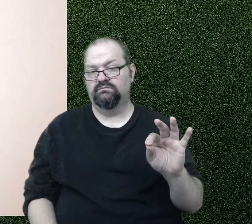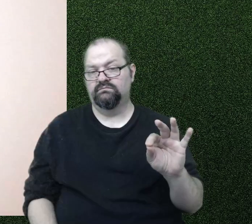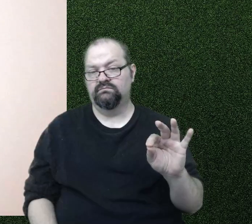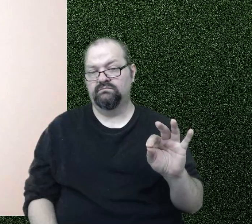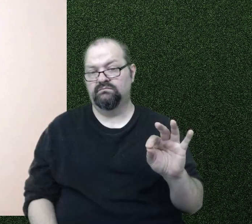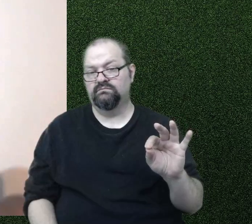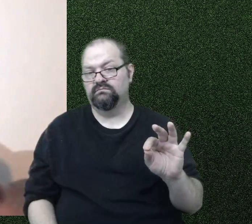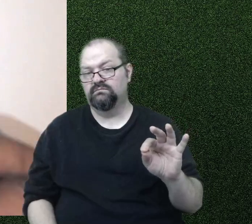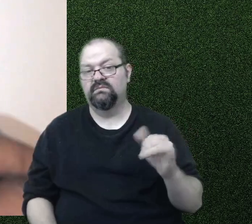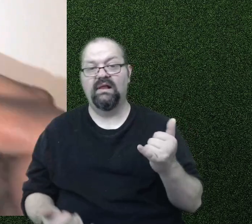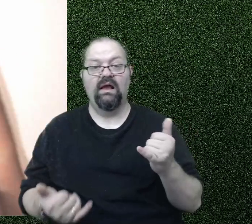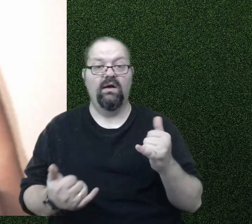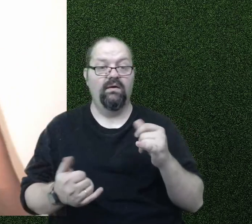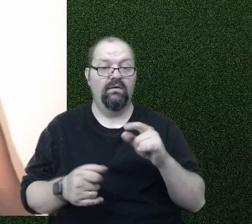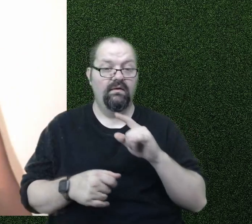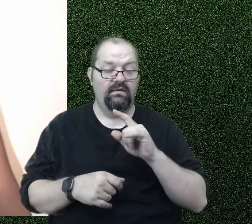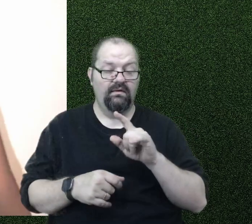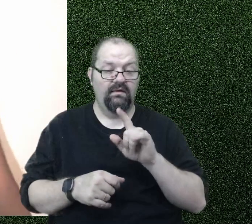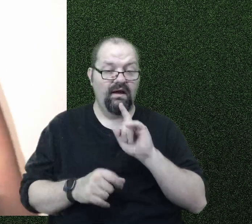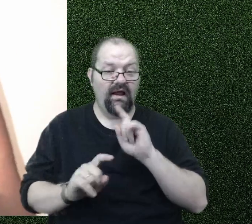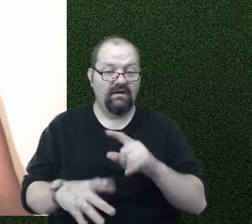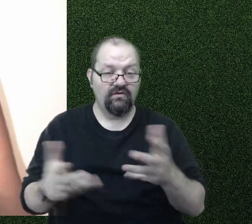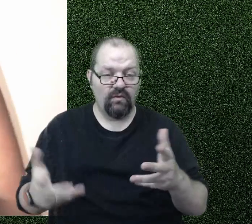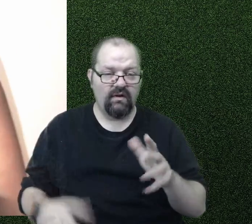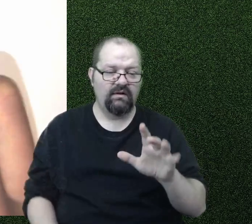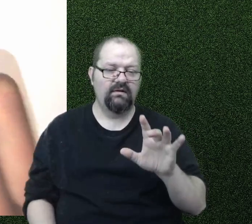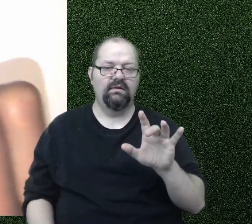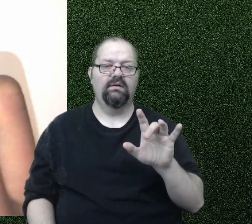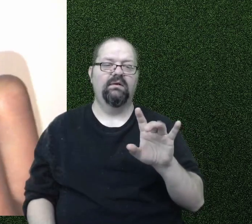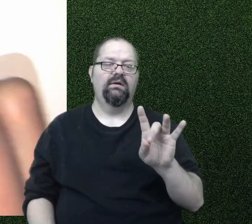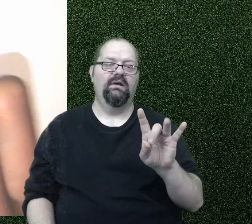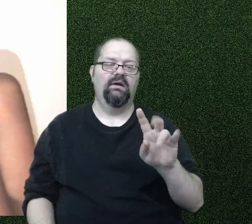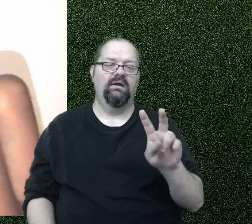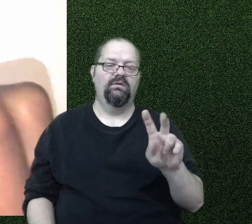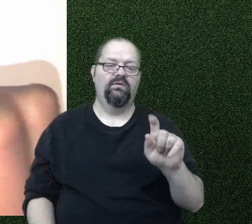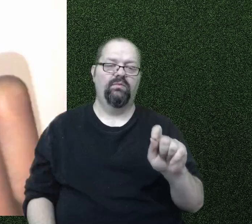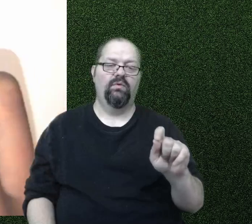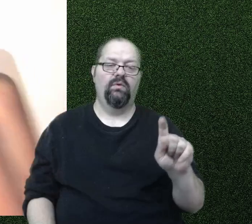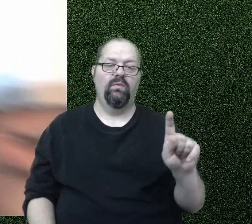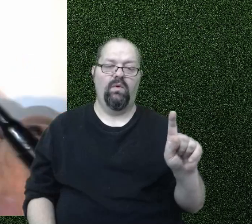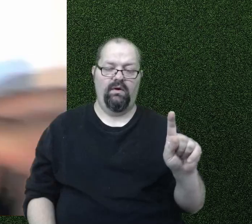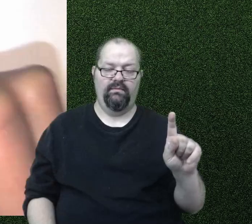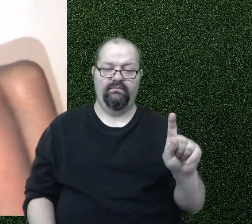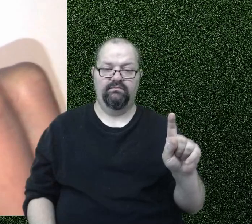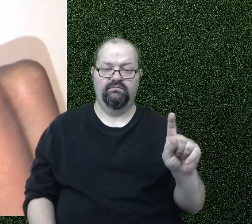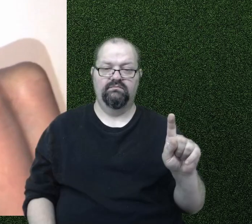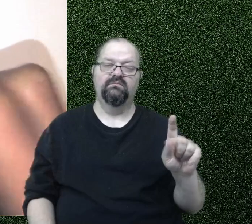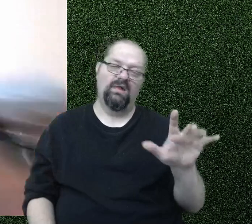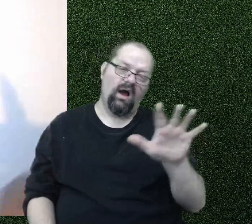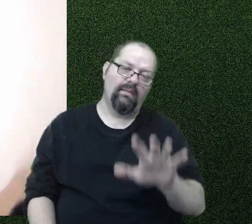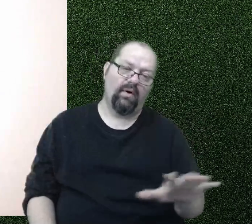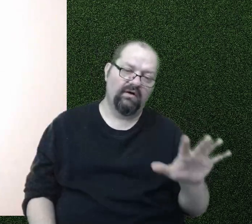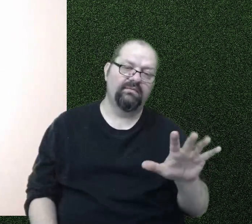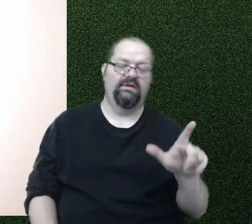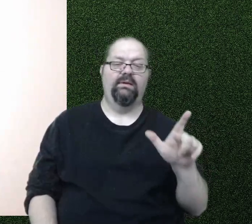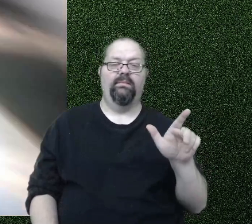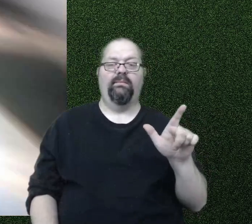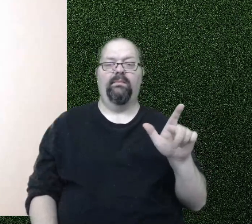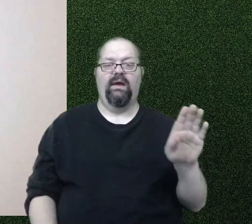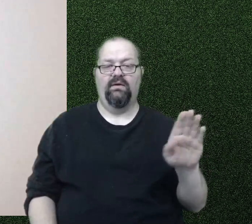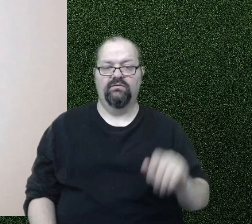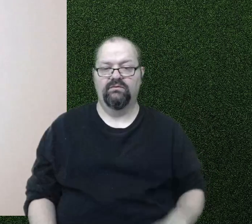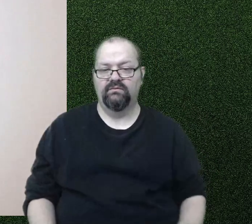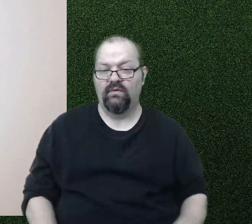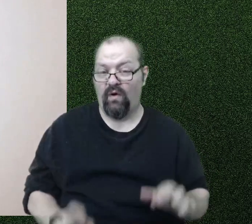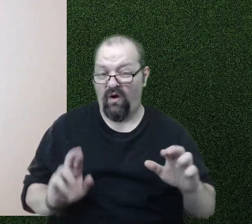And I get 81.1 or 82.1 approximately pounds. Gosh, I hope that works